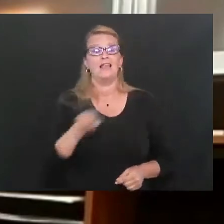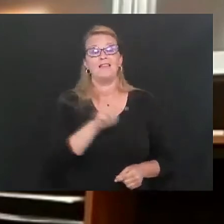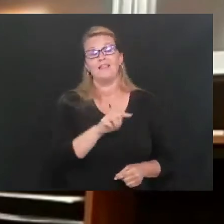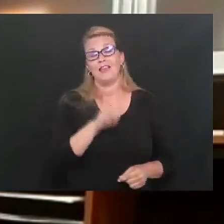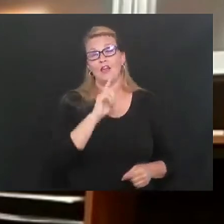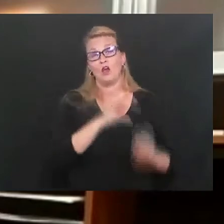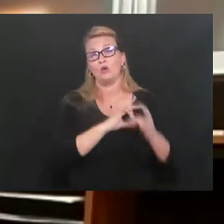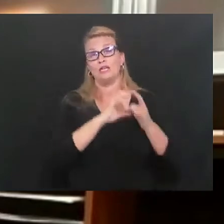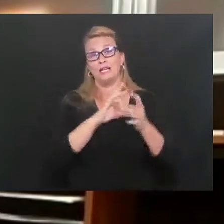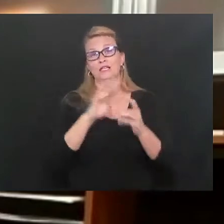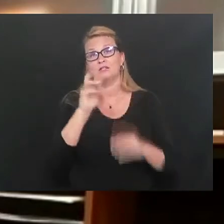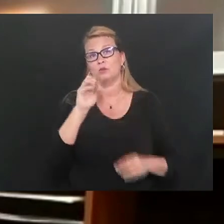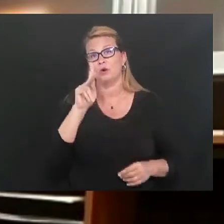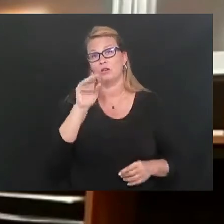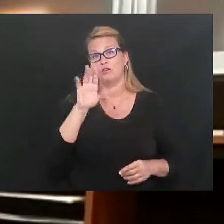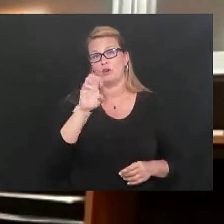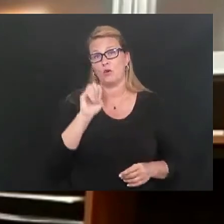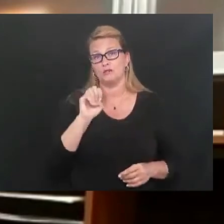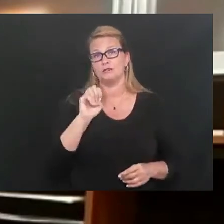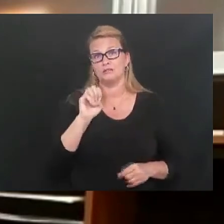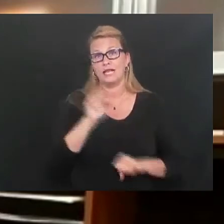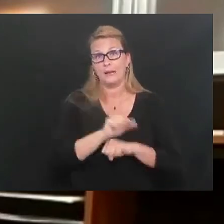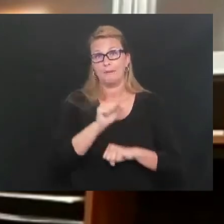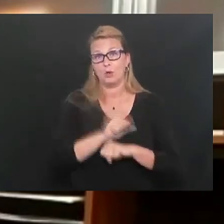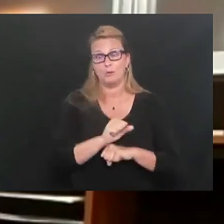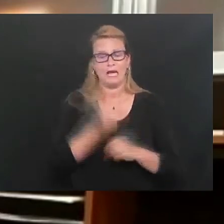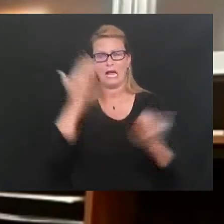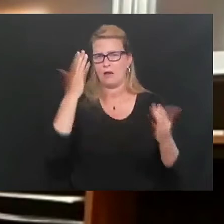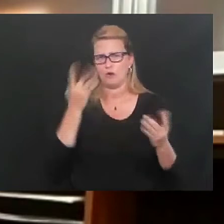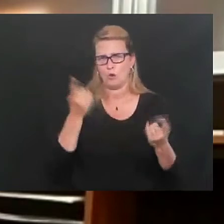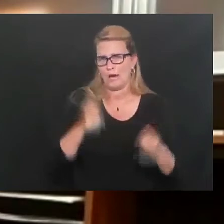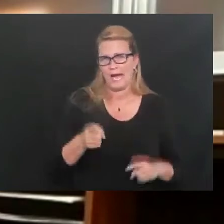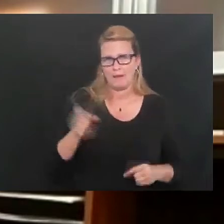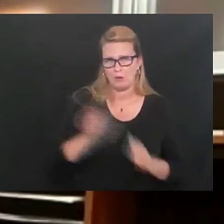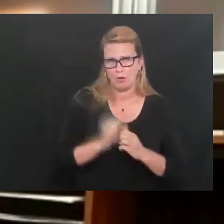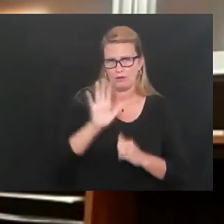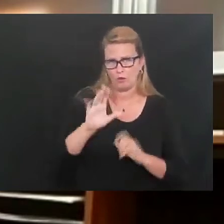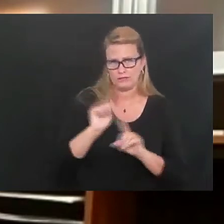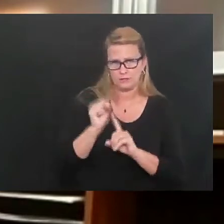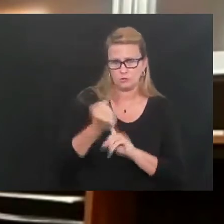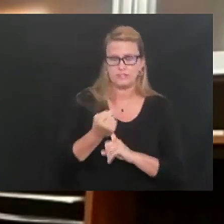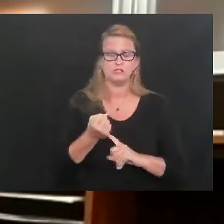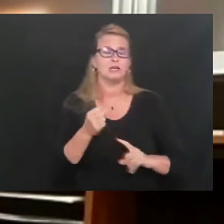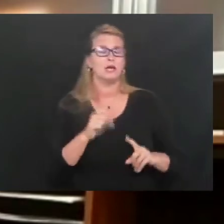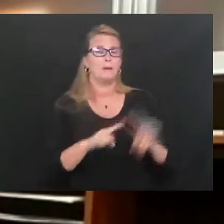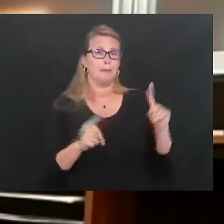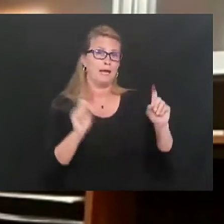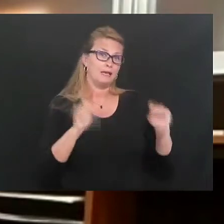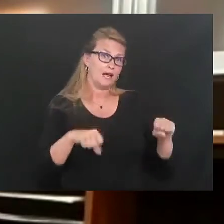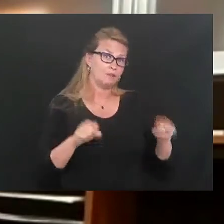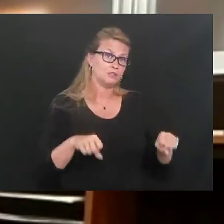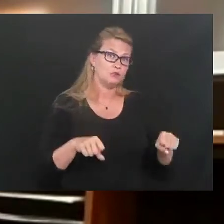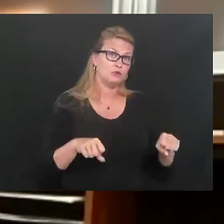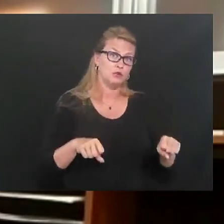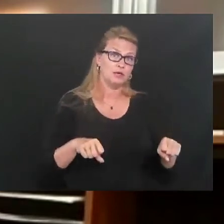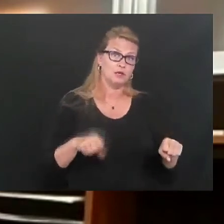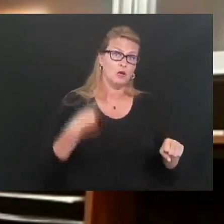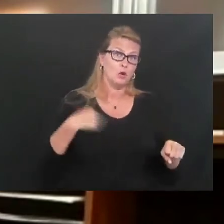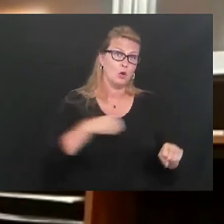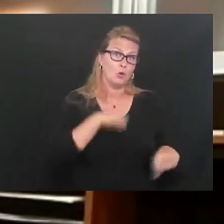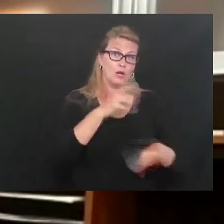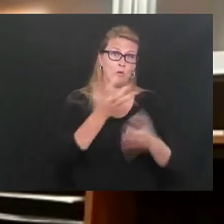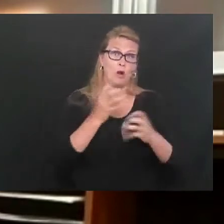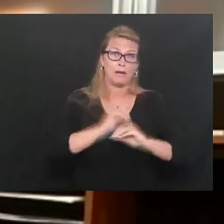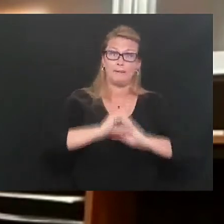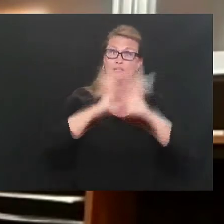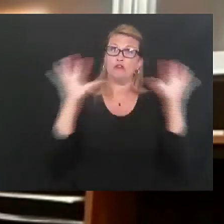I apologize for that. I'm not sure where that issue exists, but I'm happy to take a look at it. And absolutely, we work hard to be